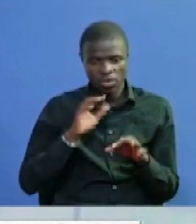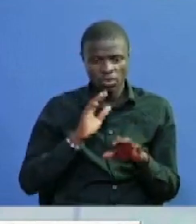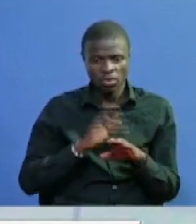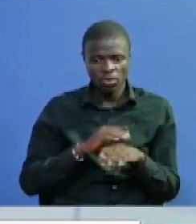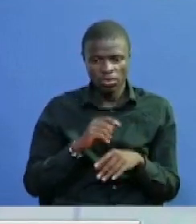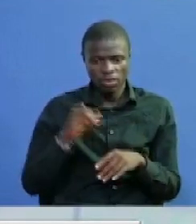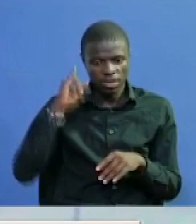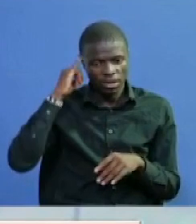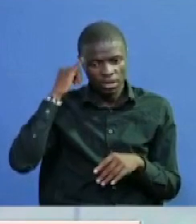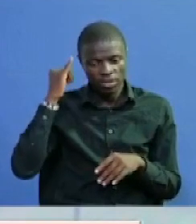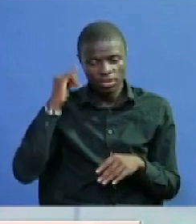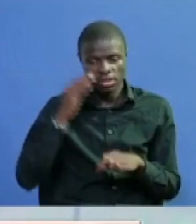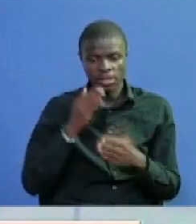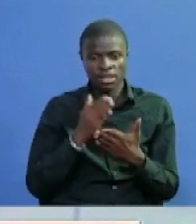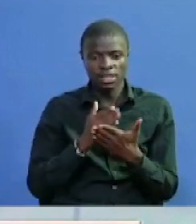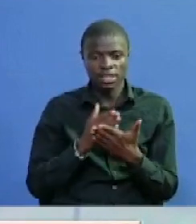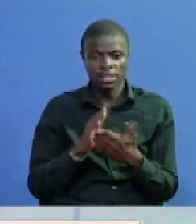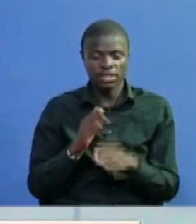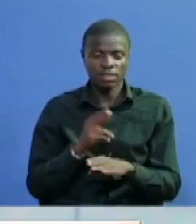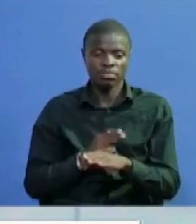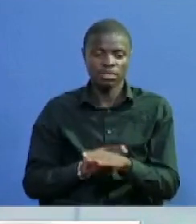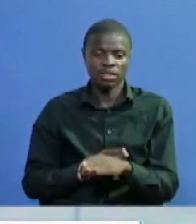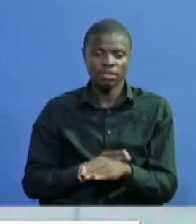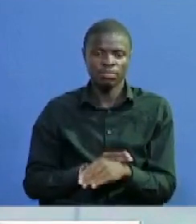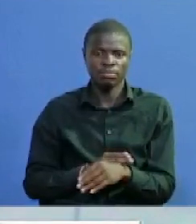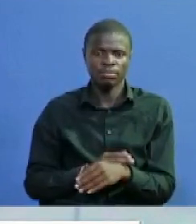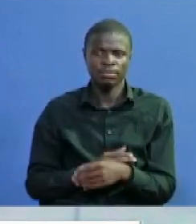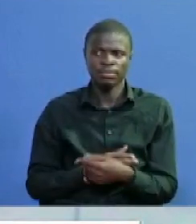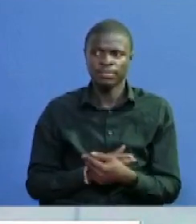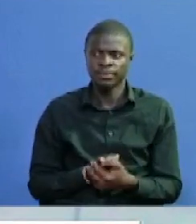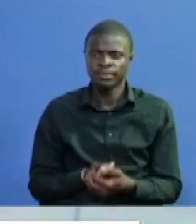And so at some point, of course, they